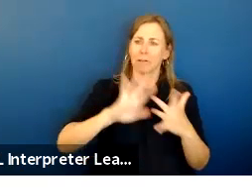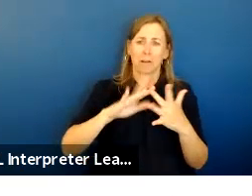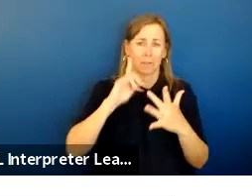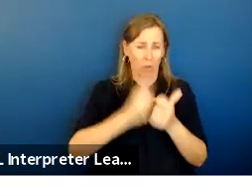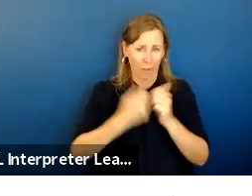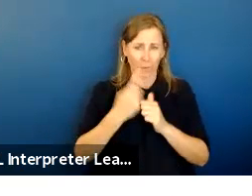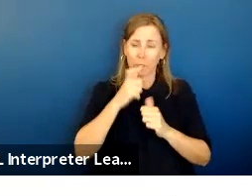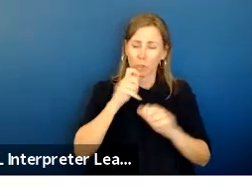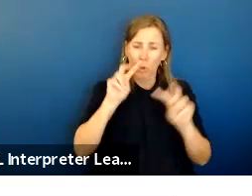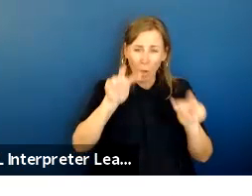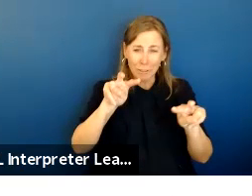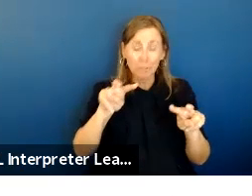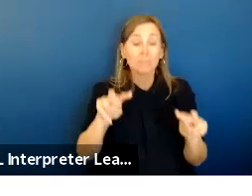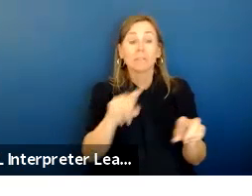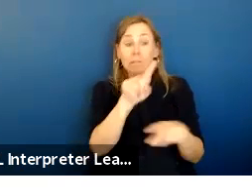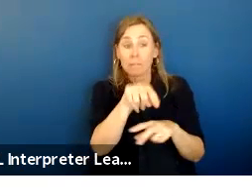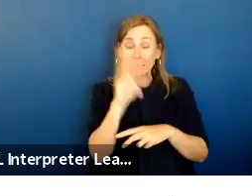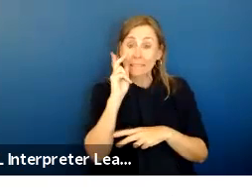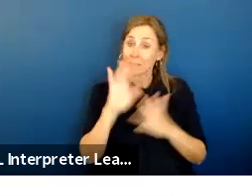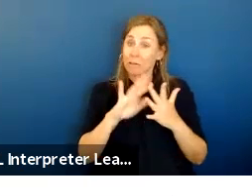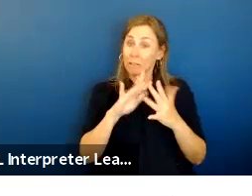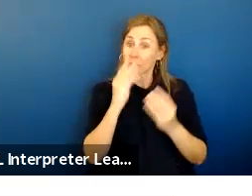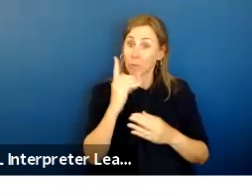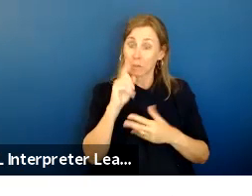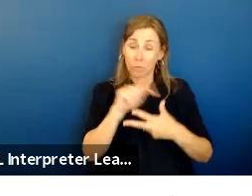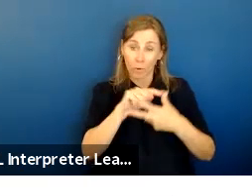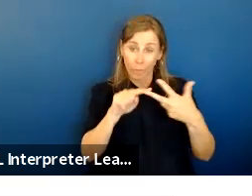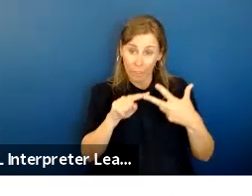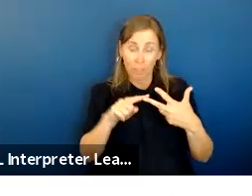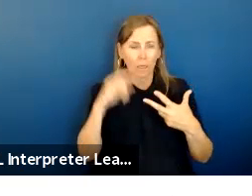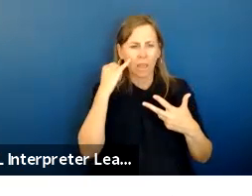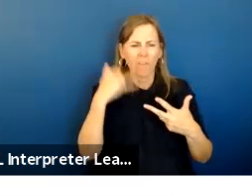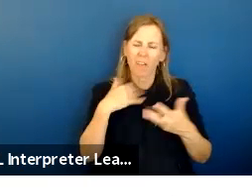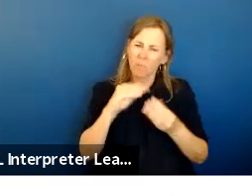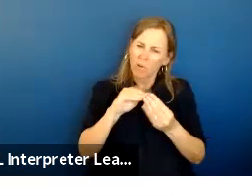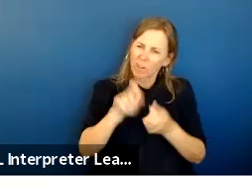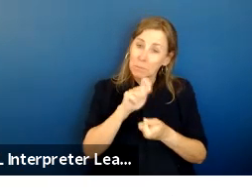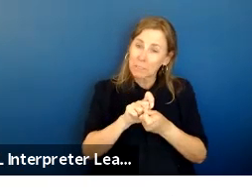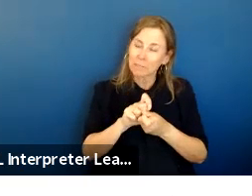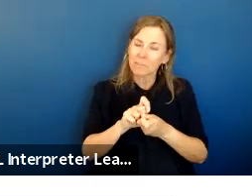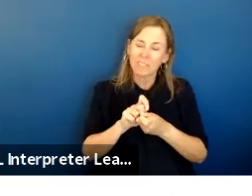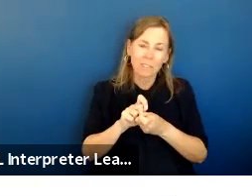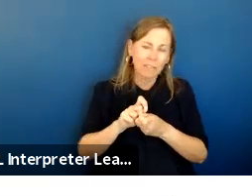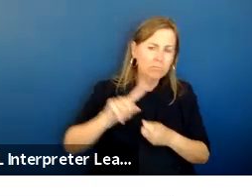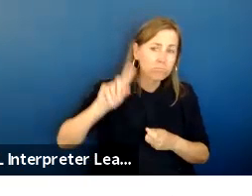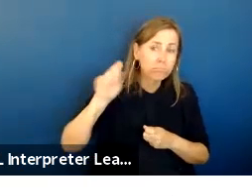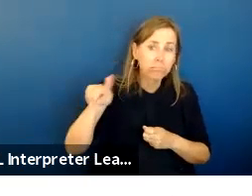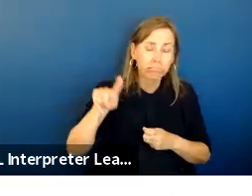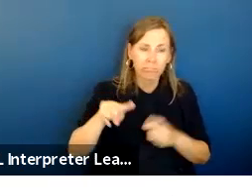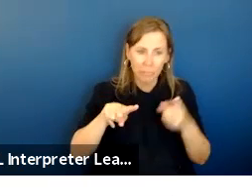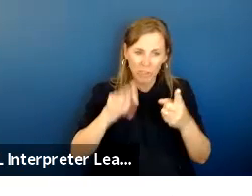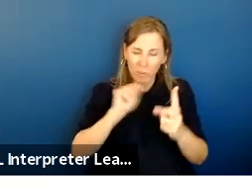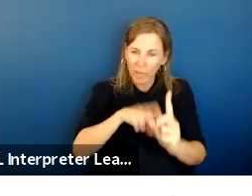this is their contact information. If you do want to follow up with a more specific question, here's where you can find